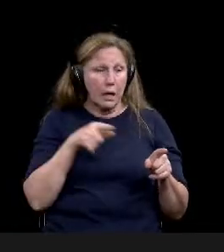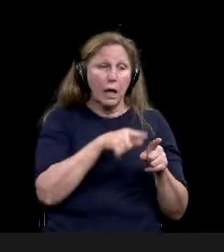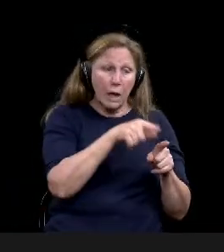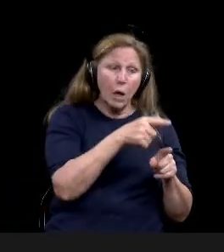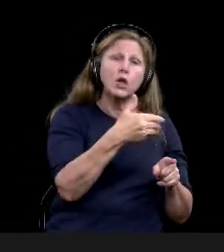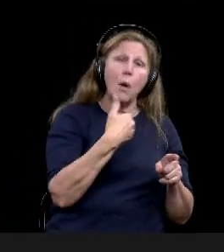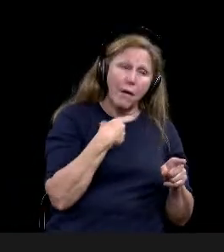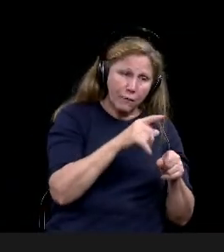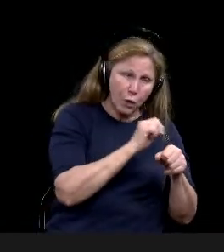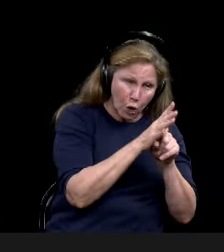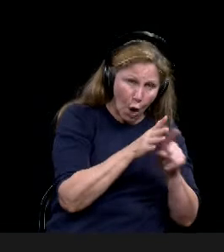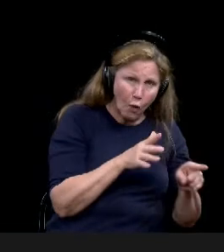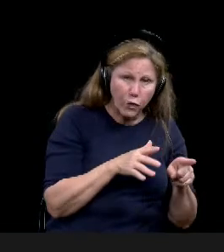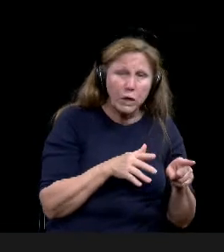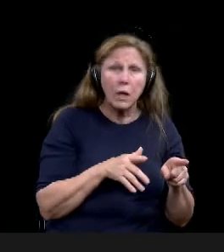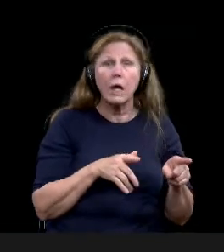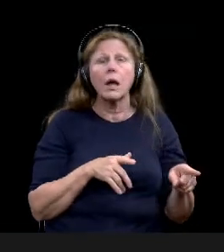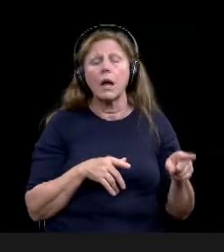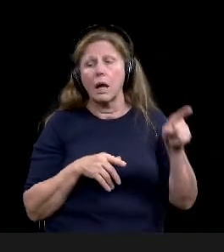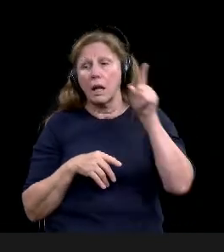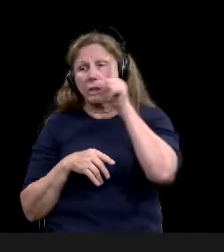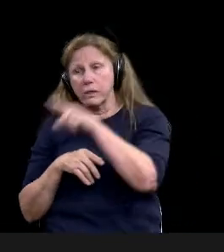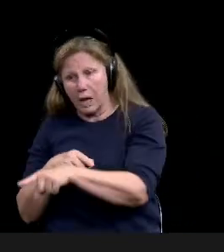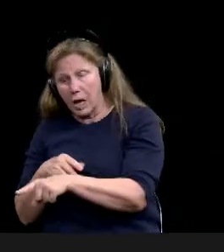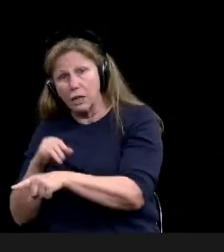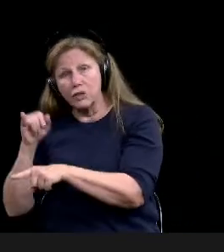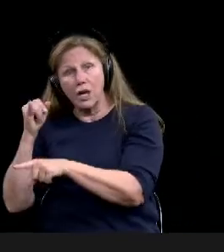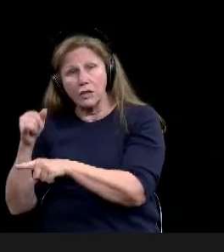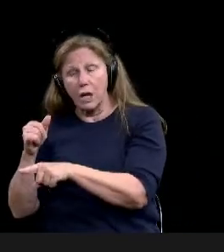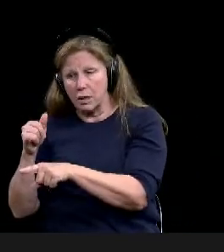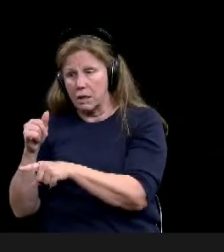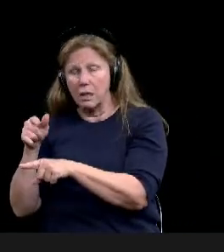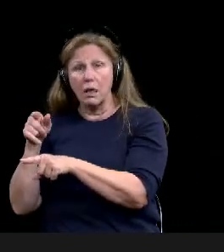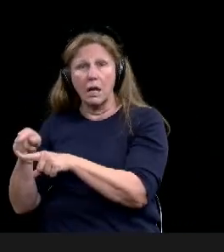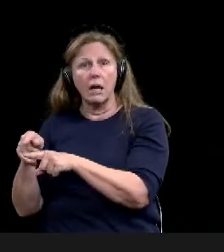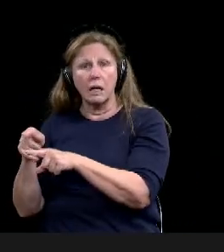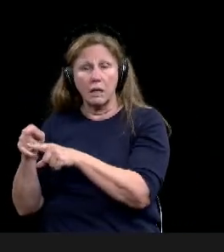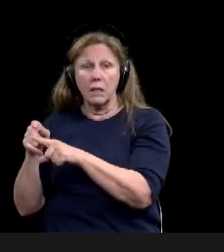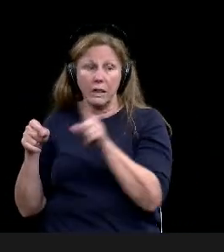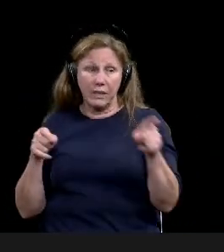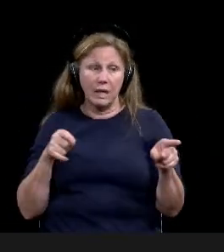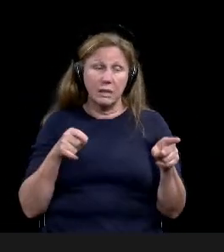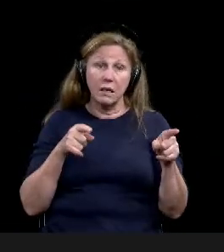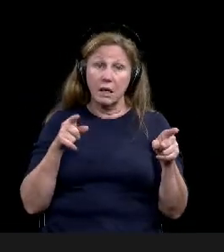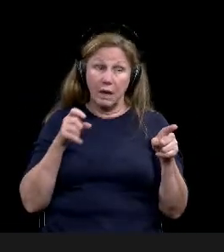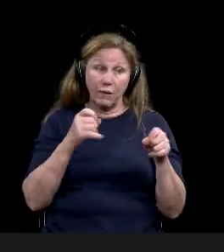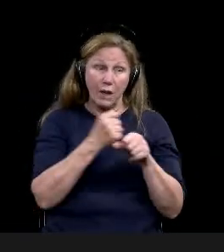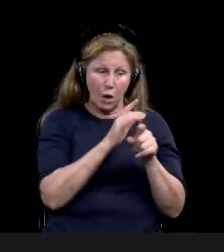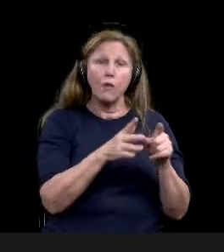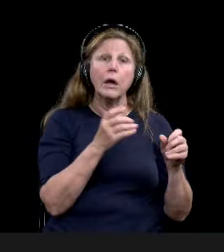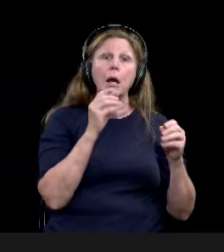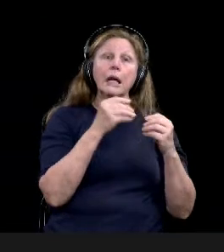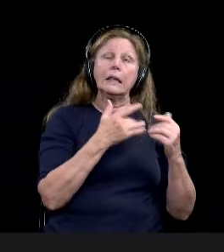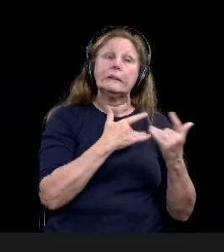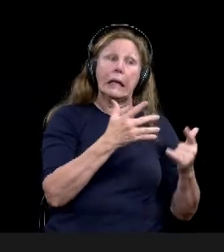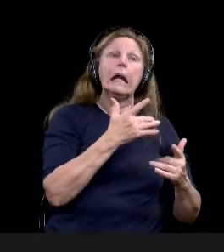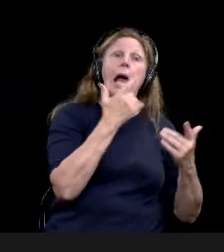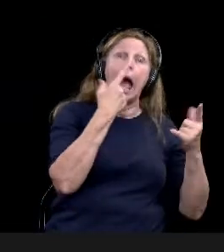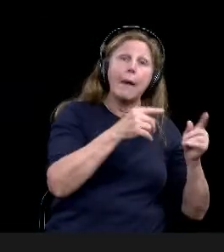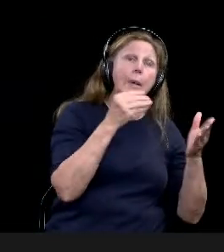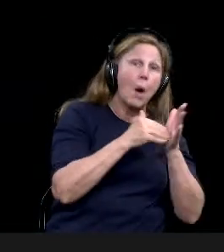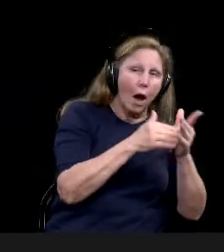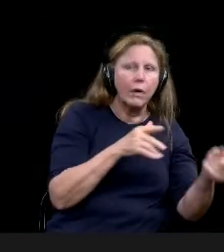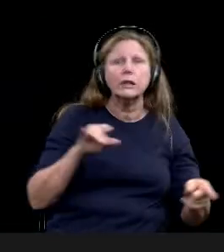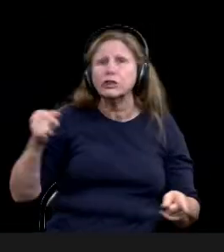COVID-19 than it is with the Johnson & Johnson vaccine. In fact, 23 times a greater likelihood to get cerebral